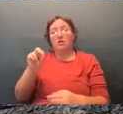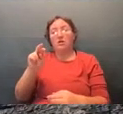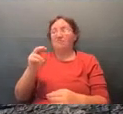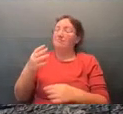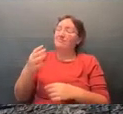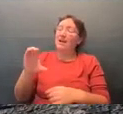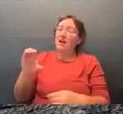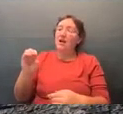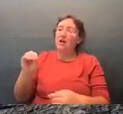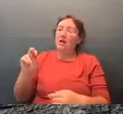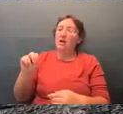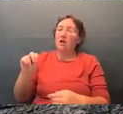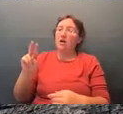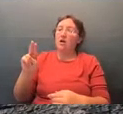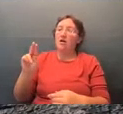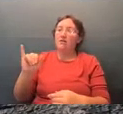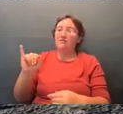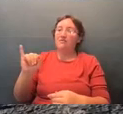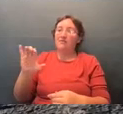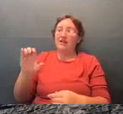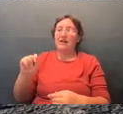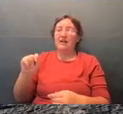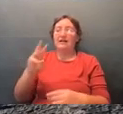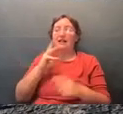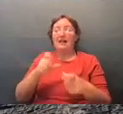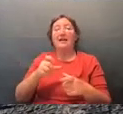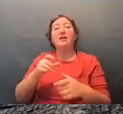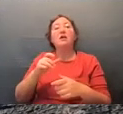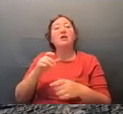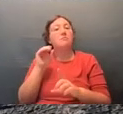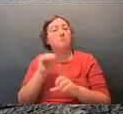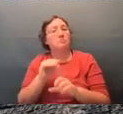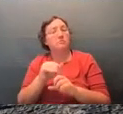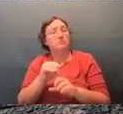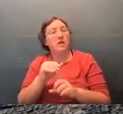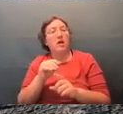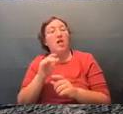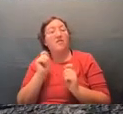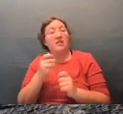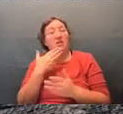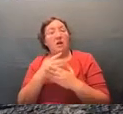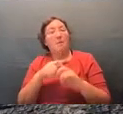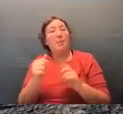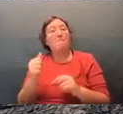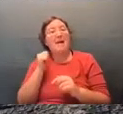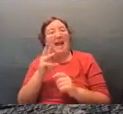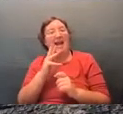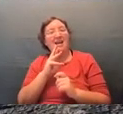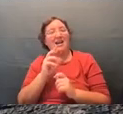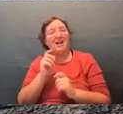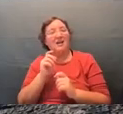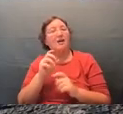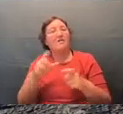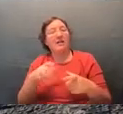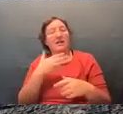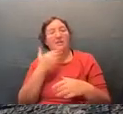Great fishing. Pro tip, if you go to the back of the lake, the fishing's a little bit better than right up on the